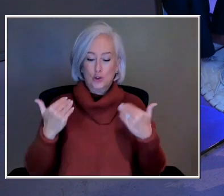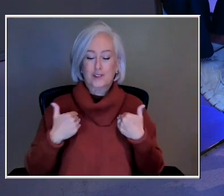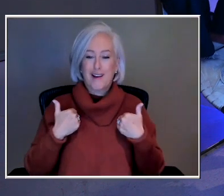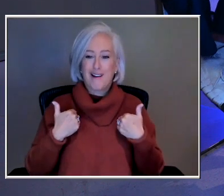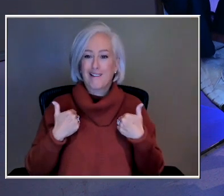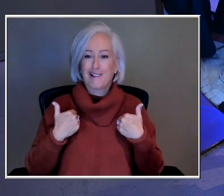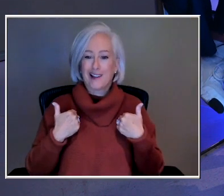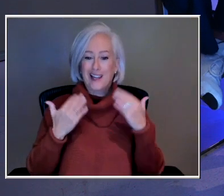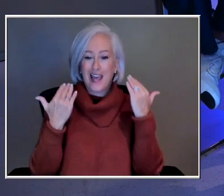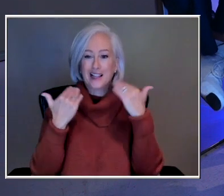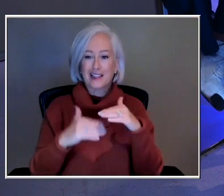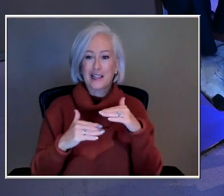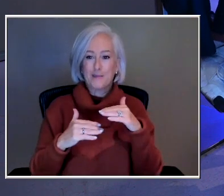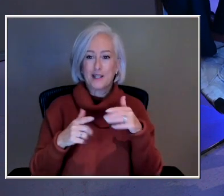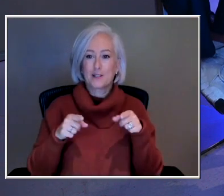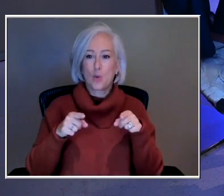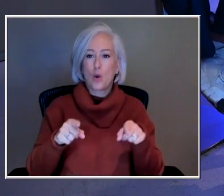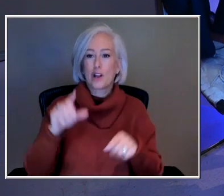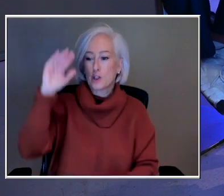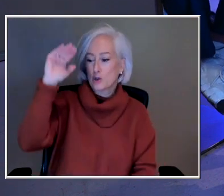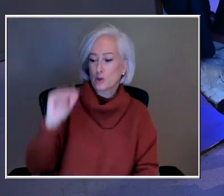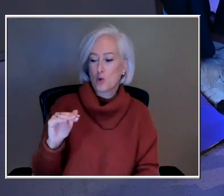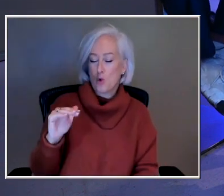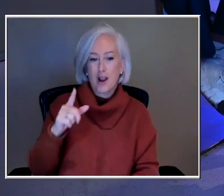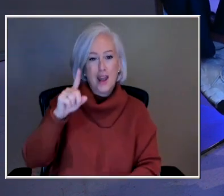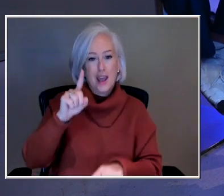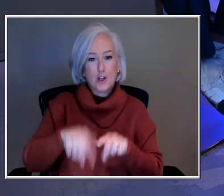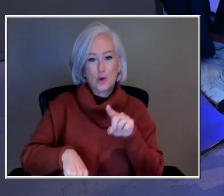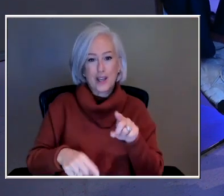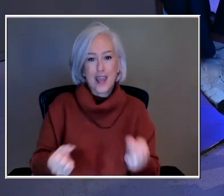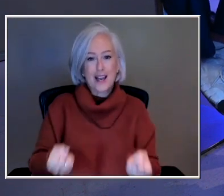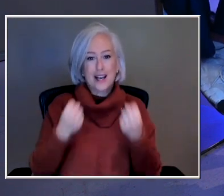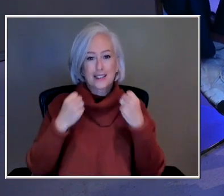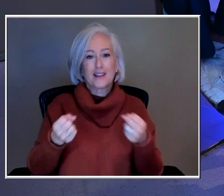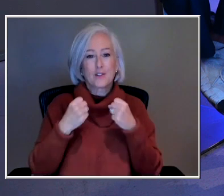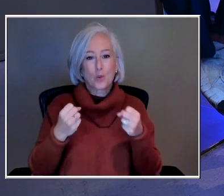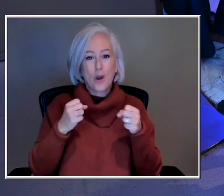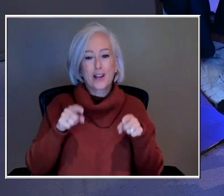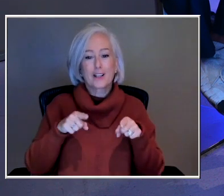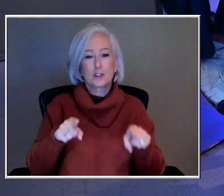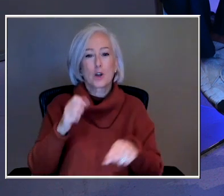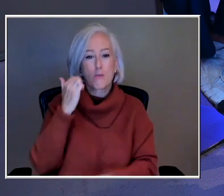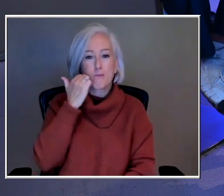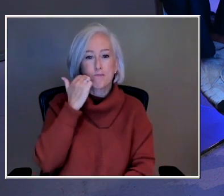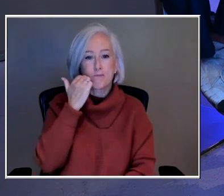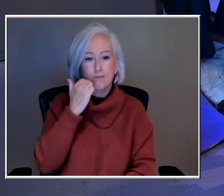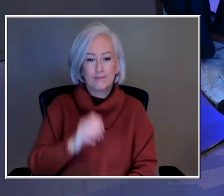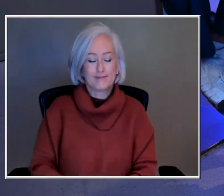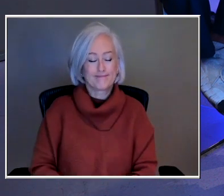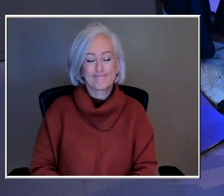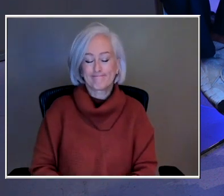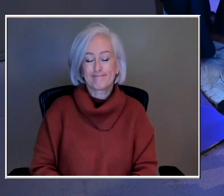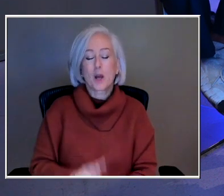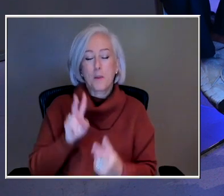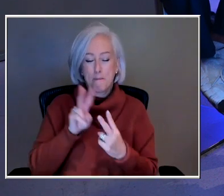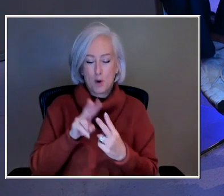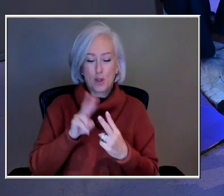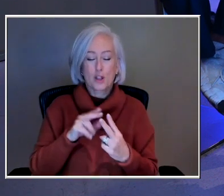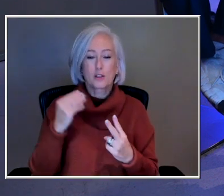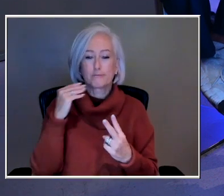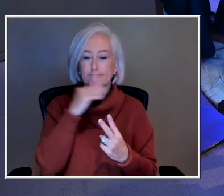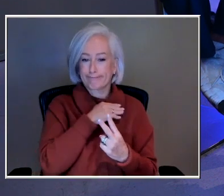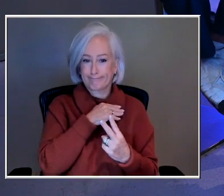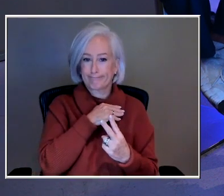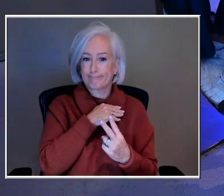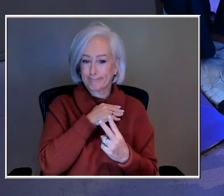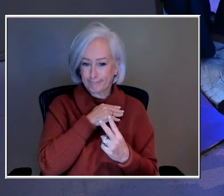menstrual cycle. Is that true? True or false? I think those are myths that have been debunked. Yeah, I think strength training is really important,